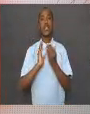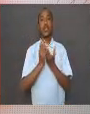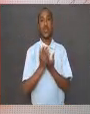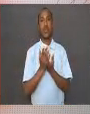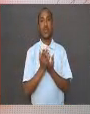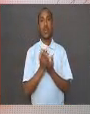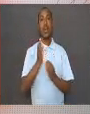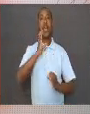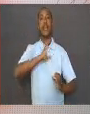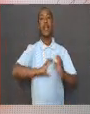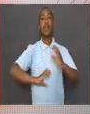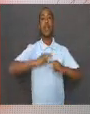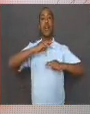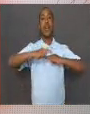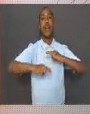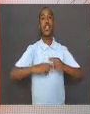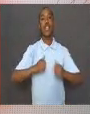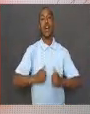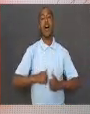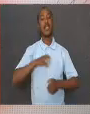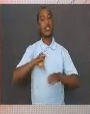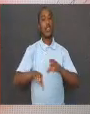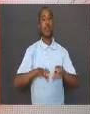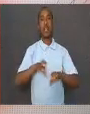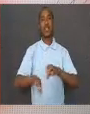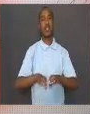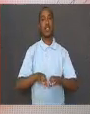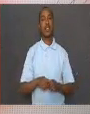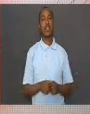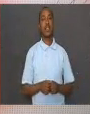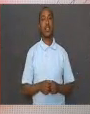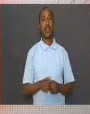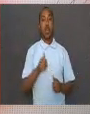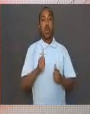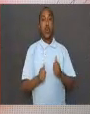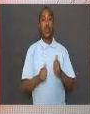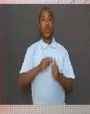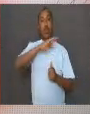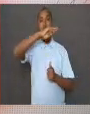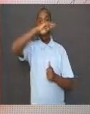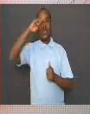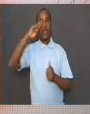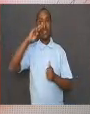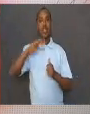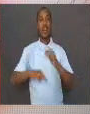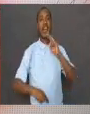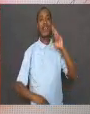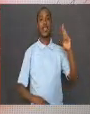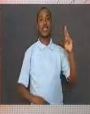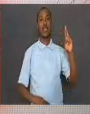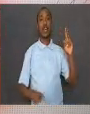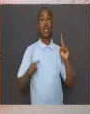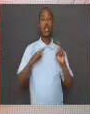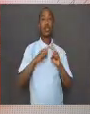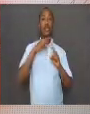Even though a chemical reaction has taken place, which caused the